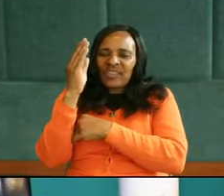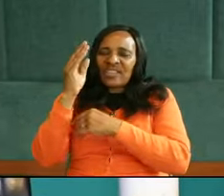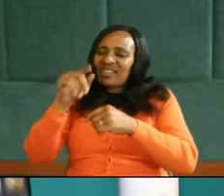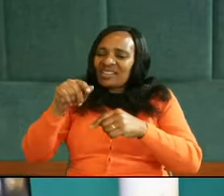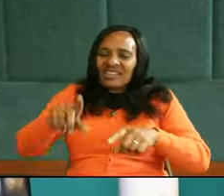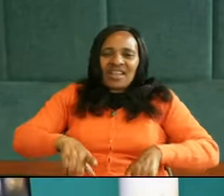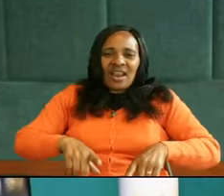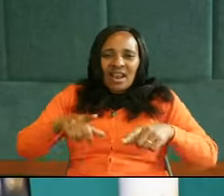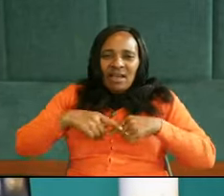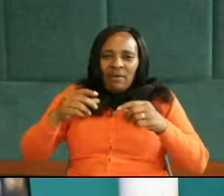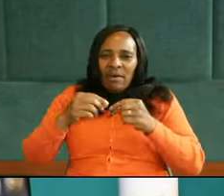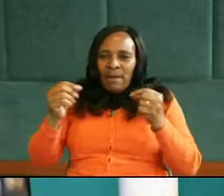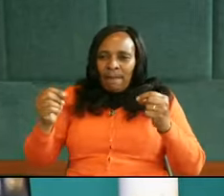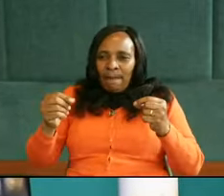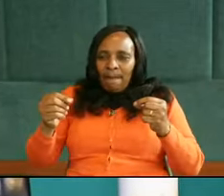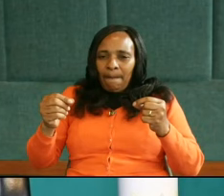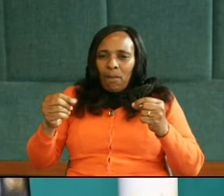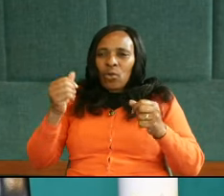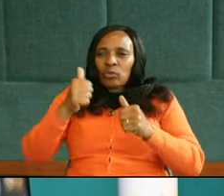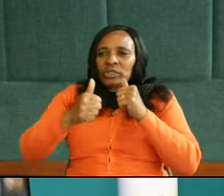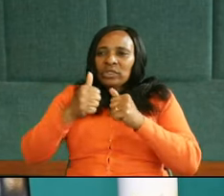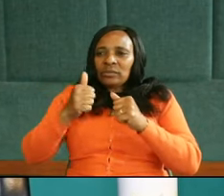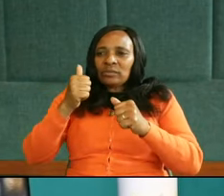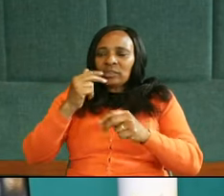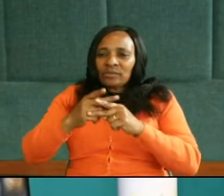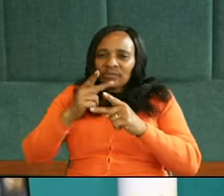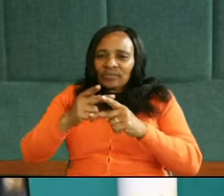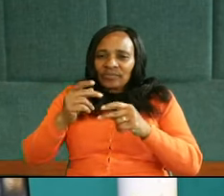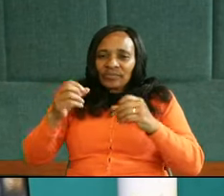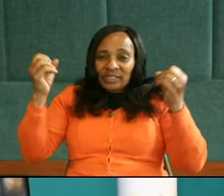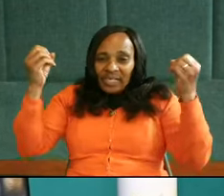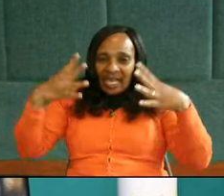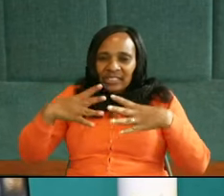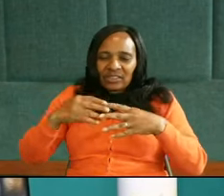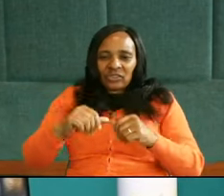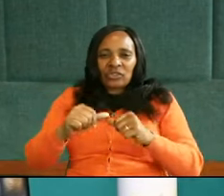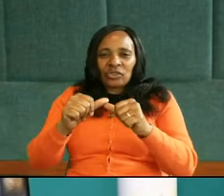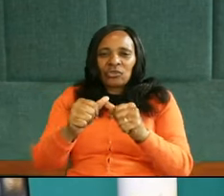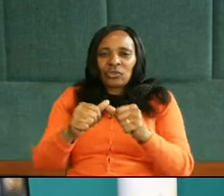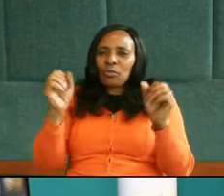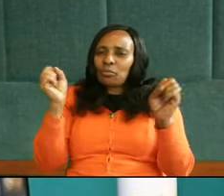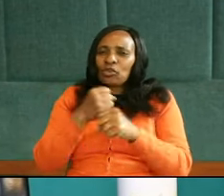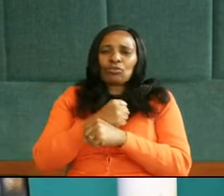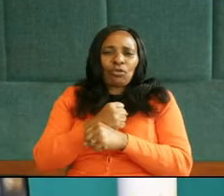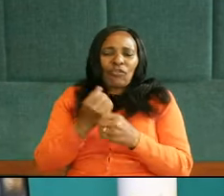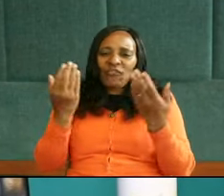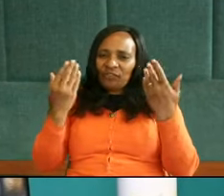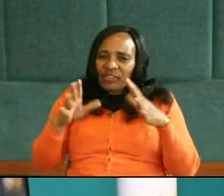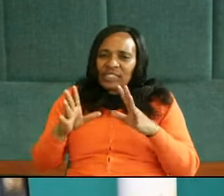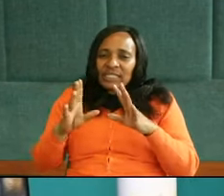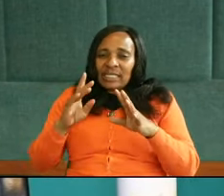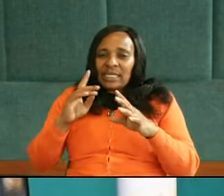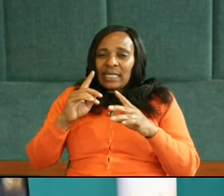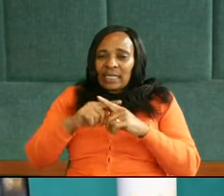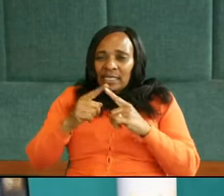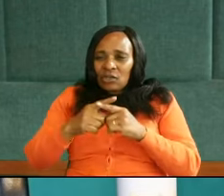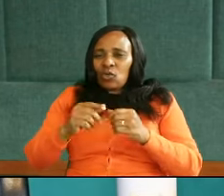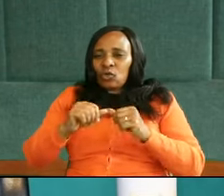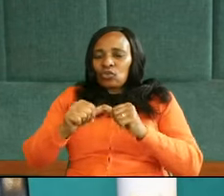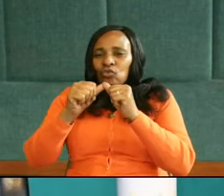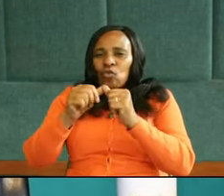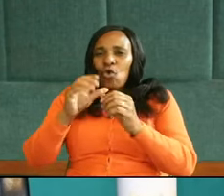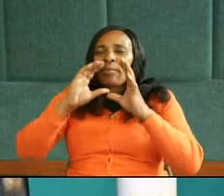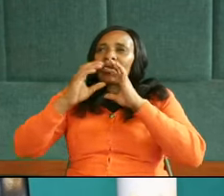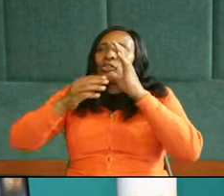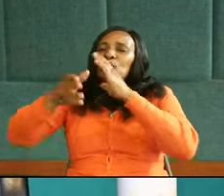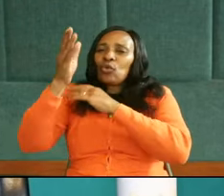that you're talking about, the circuit that keeps the light bulb, you know, lighting, we should not cut it and actually just keep communicating to